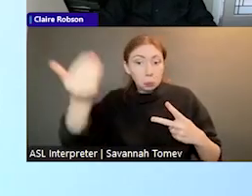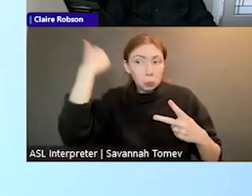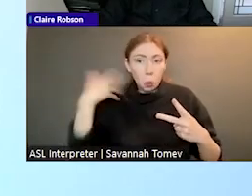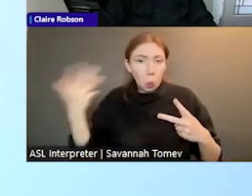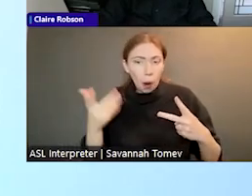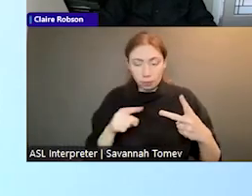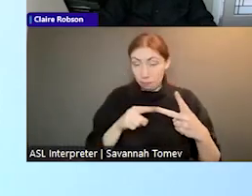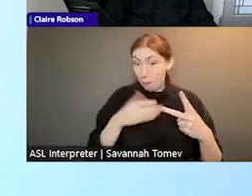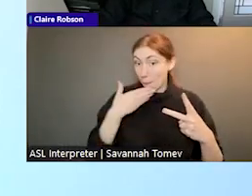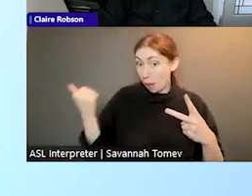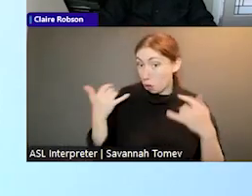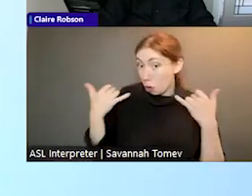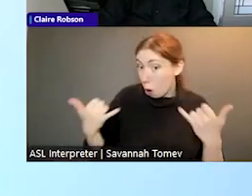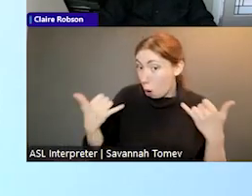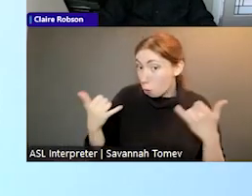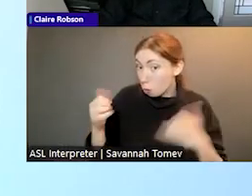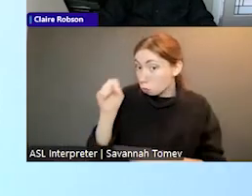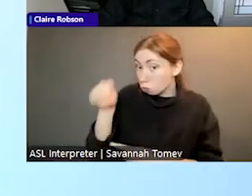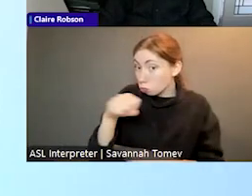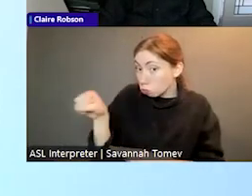no, as I think you shall see.